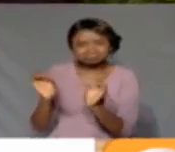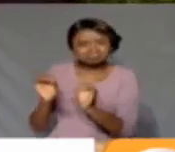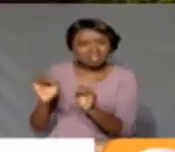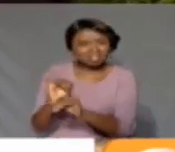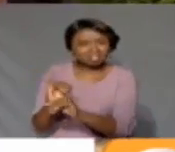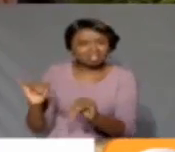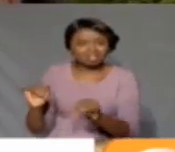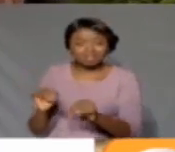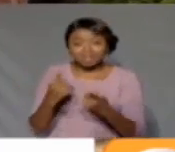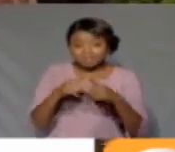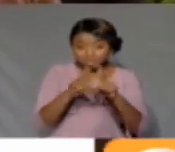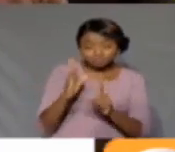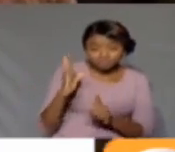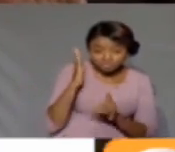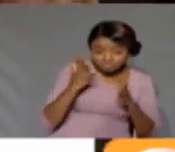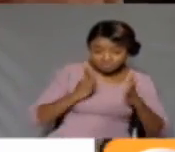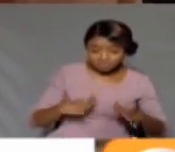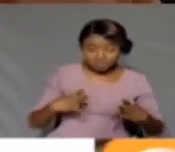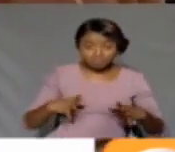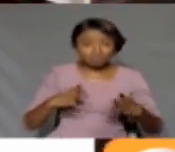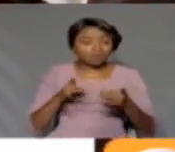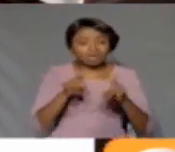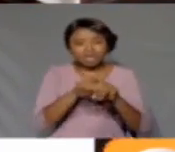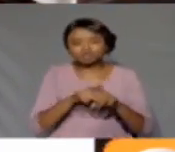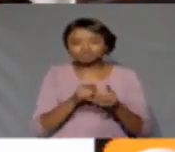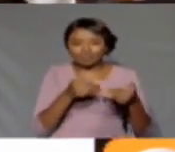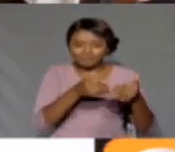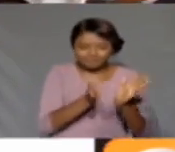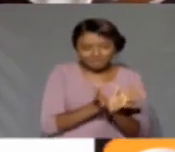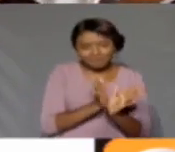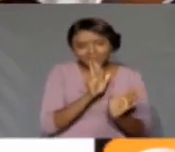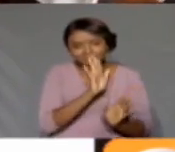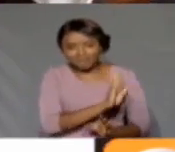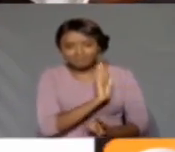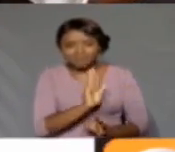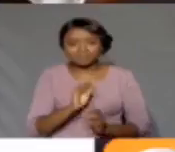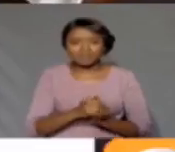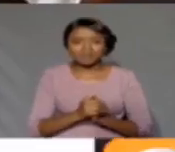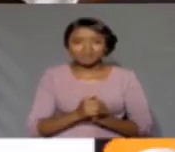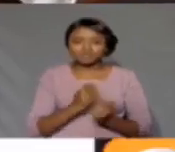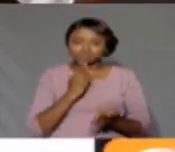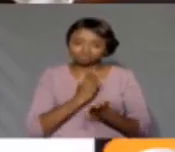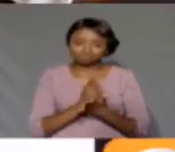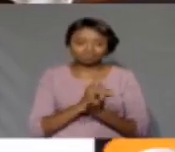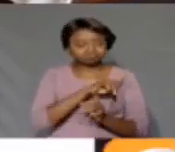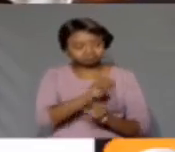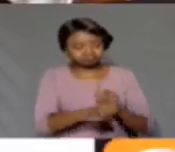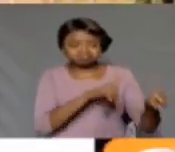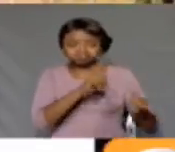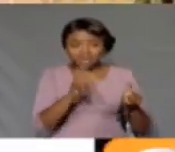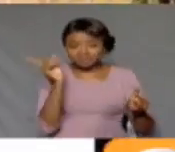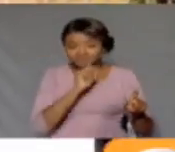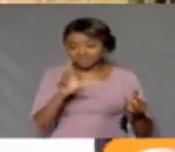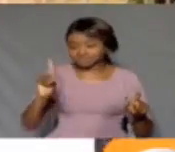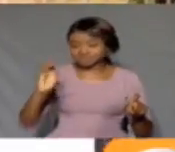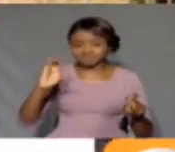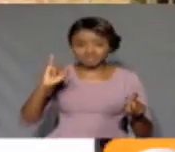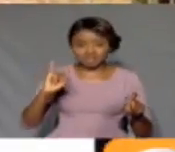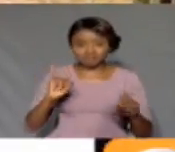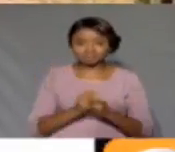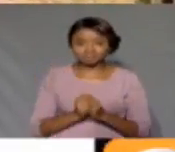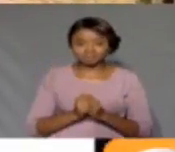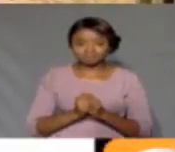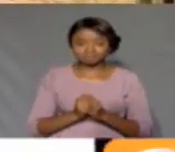the security men and close relatives, particularly the in-laws of Judith and Catherine, have already been interrogated by DCI. Judith